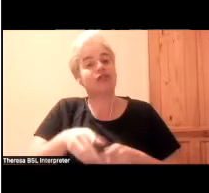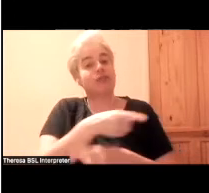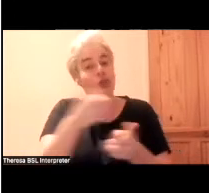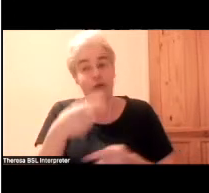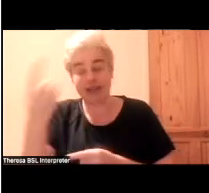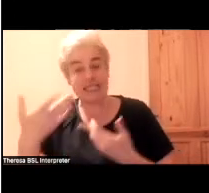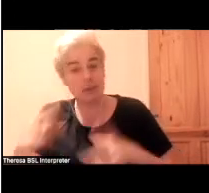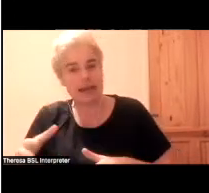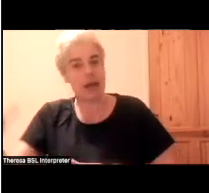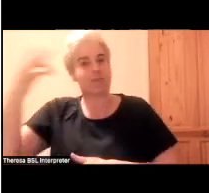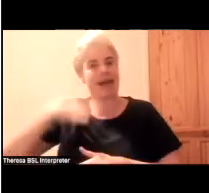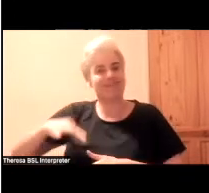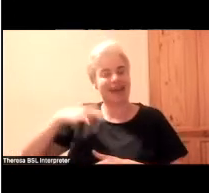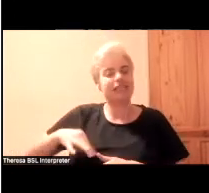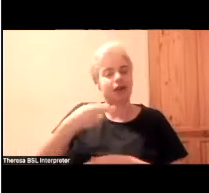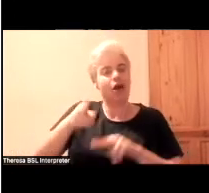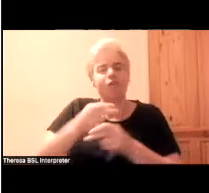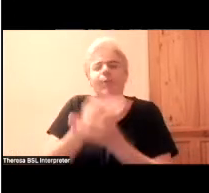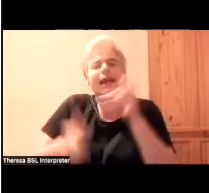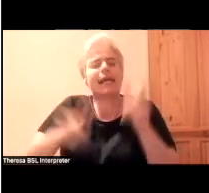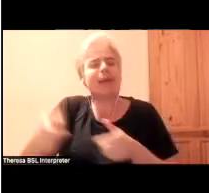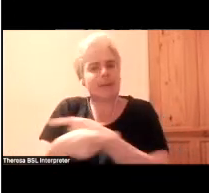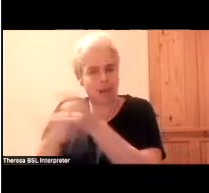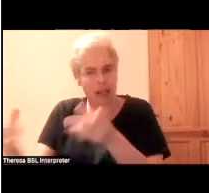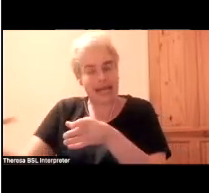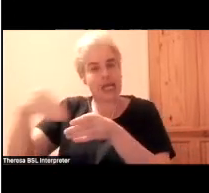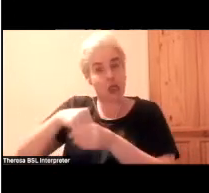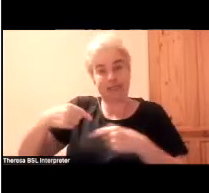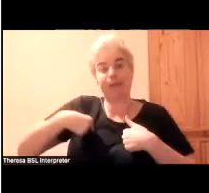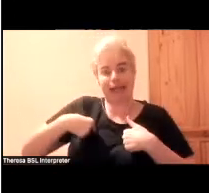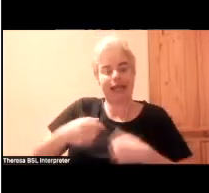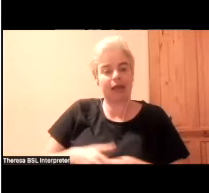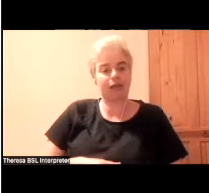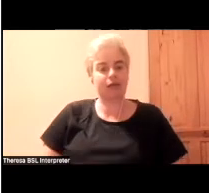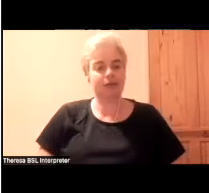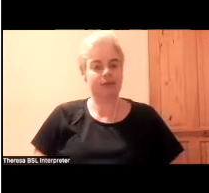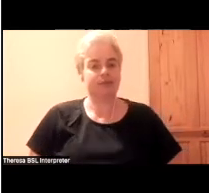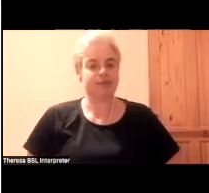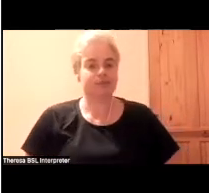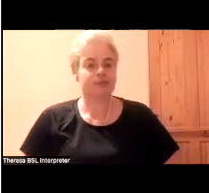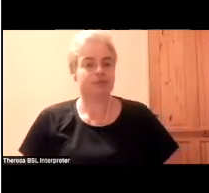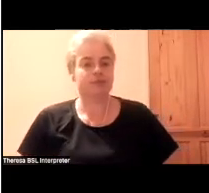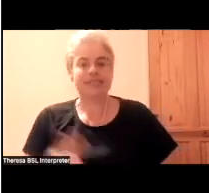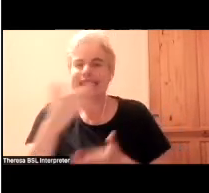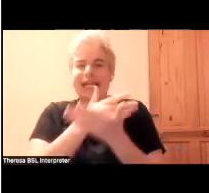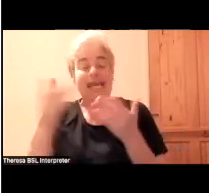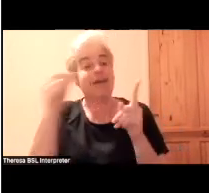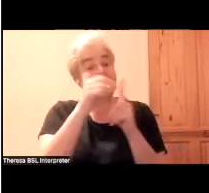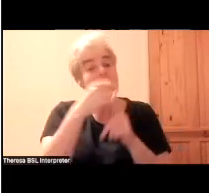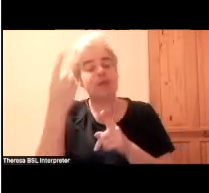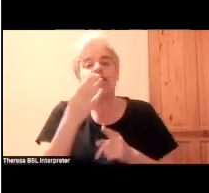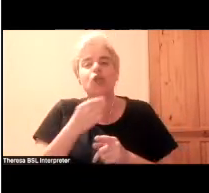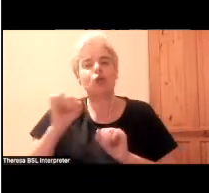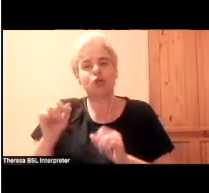has been the benefactor of many people, including me. It's clear that Phoebe used what